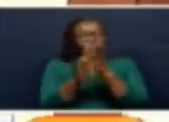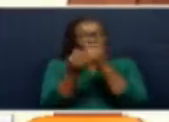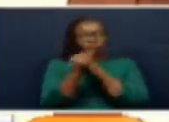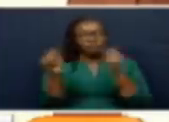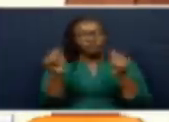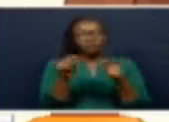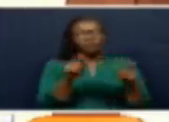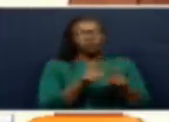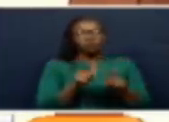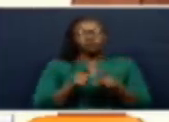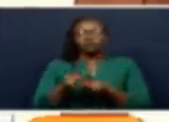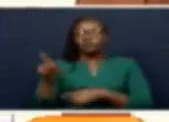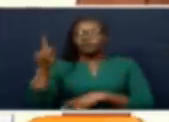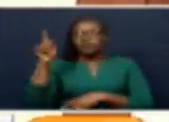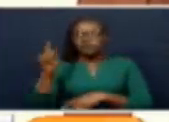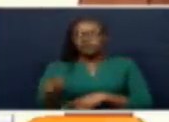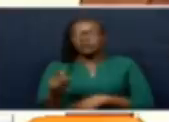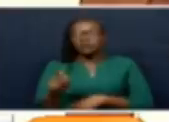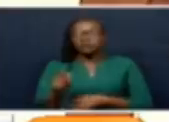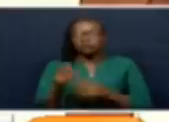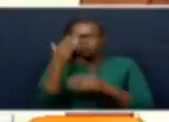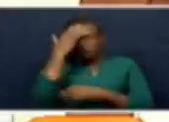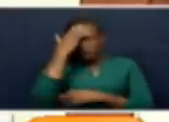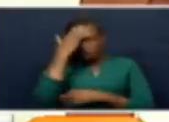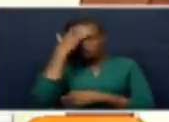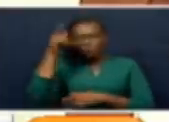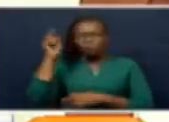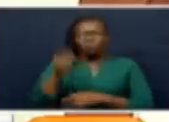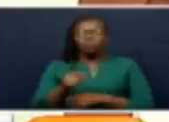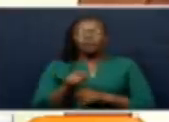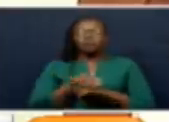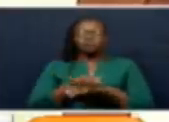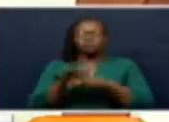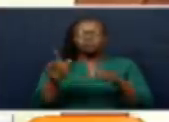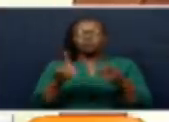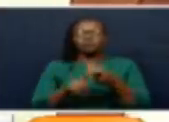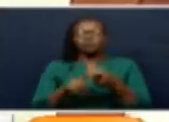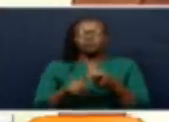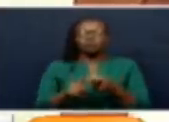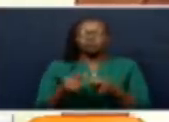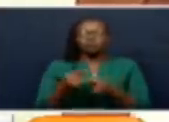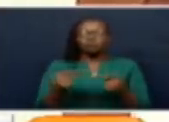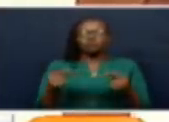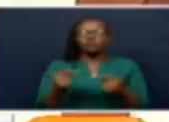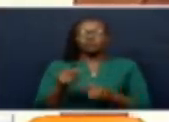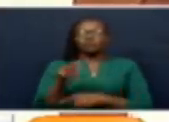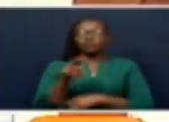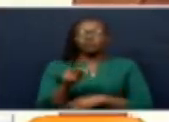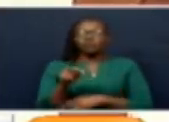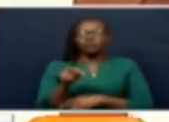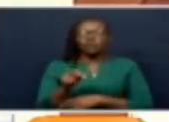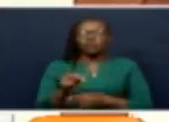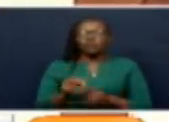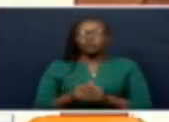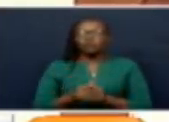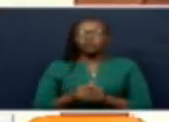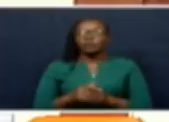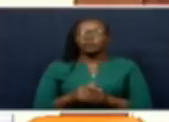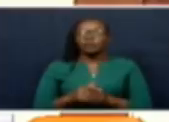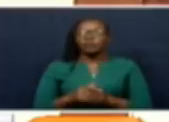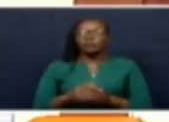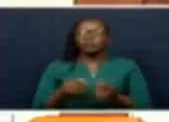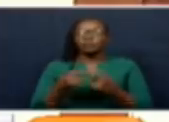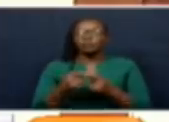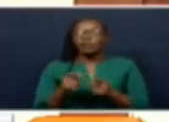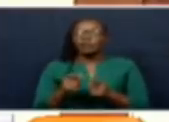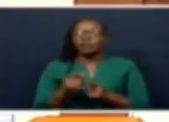should be humble. They should be able to reach out to their opponents, talk to them, not to scheme how to mishandle them,